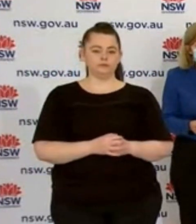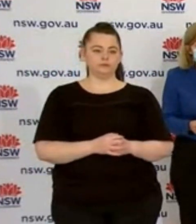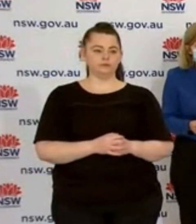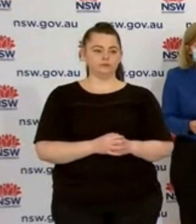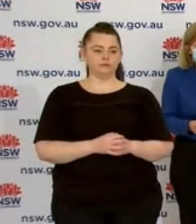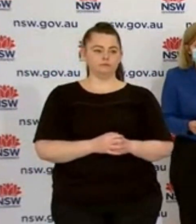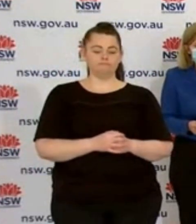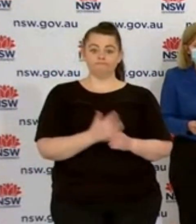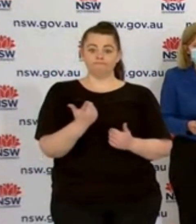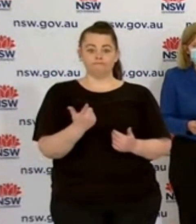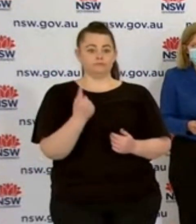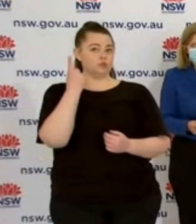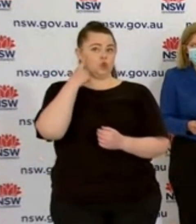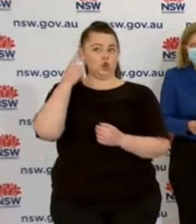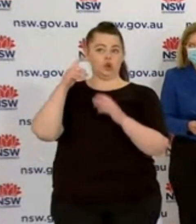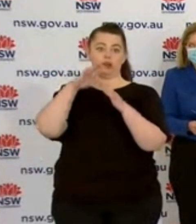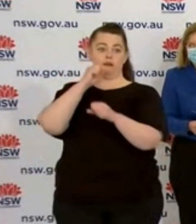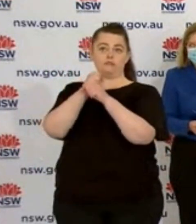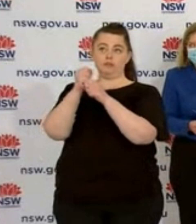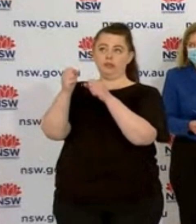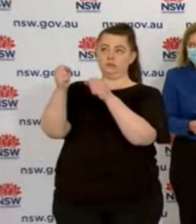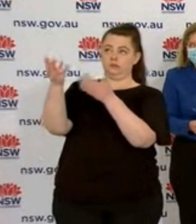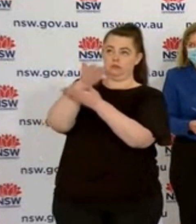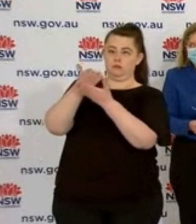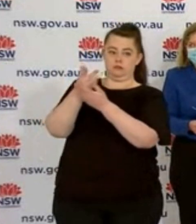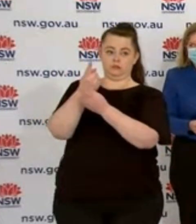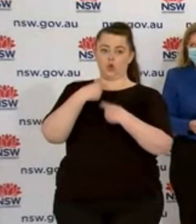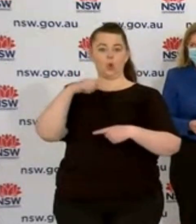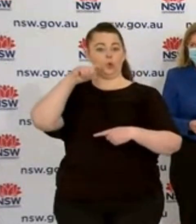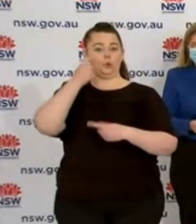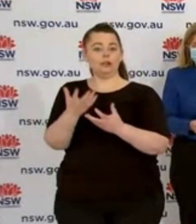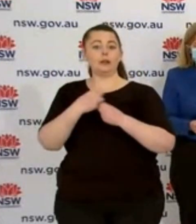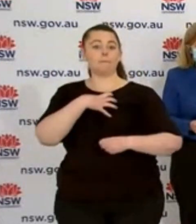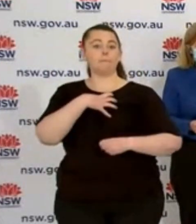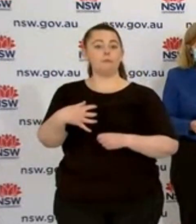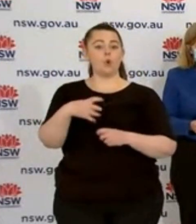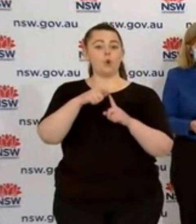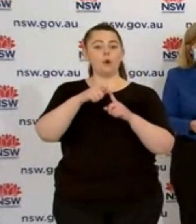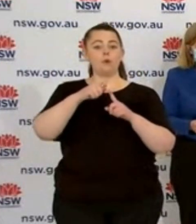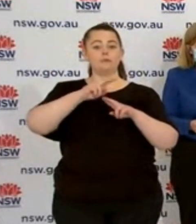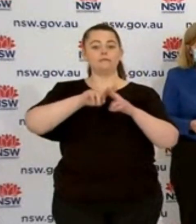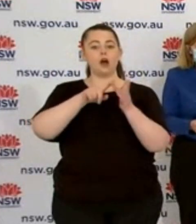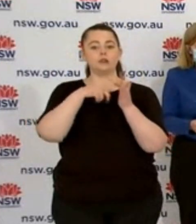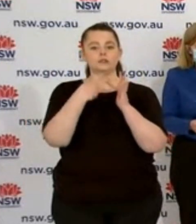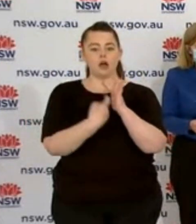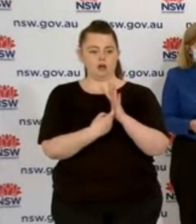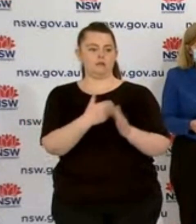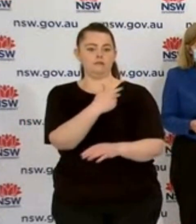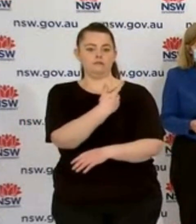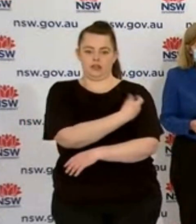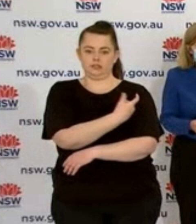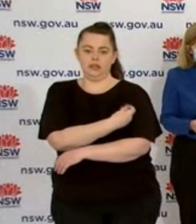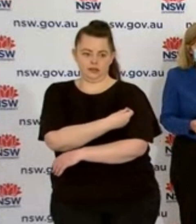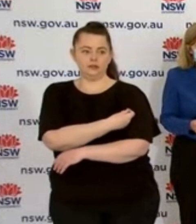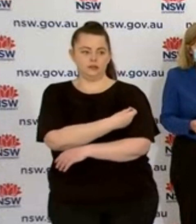an additional 500,000 doses of Pfizer. Please know we'll be putting that to very good use. We'll be targeting 16 to 39-year-olds in those local